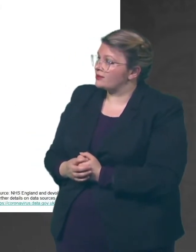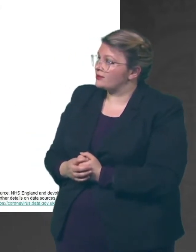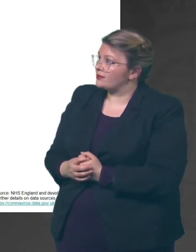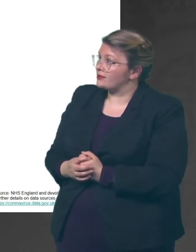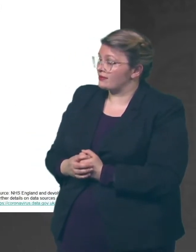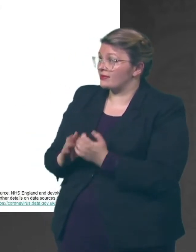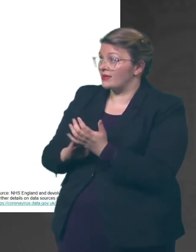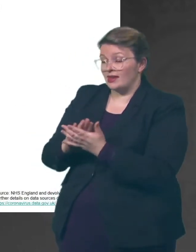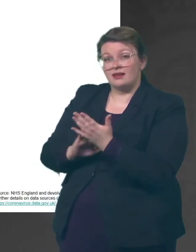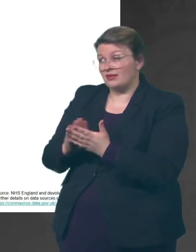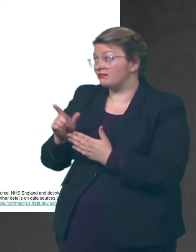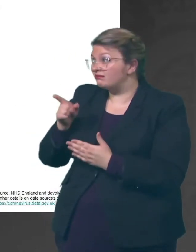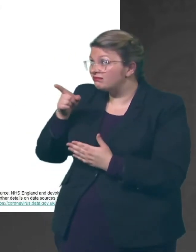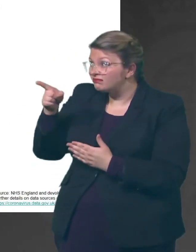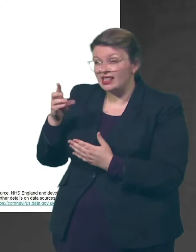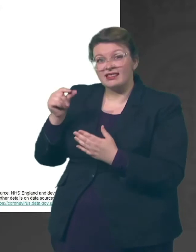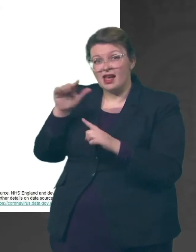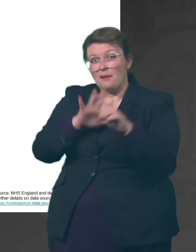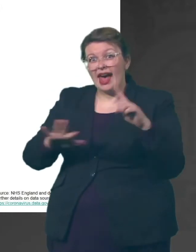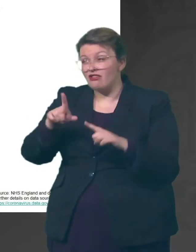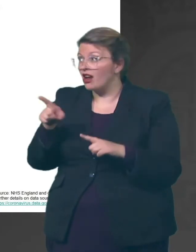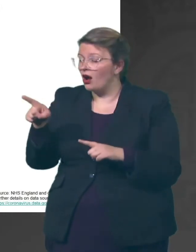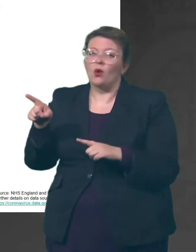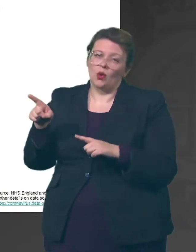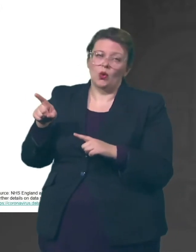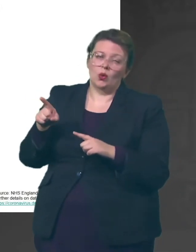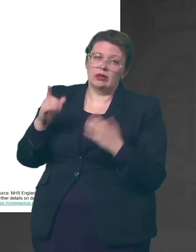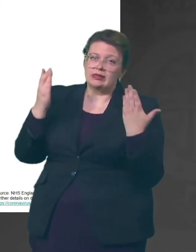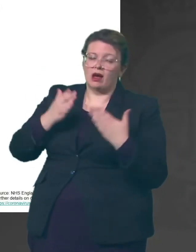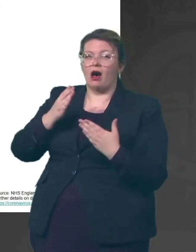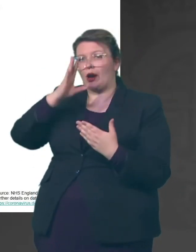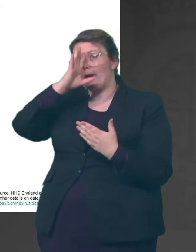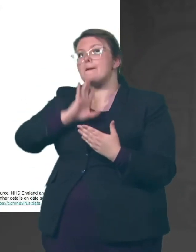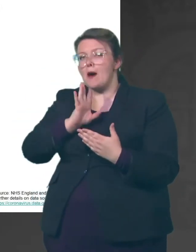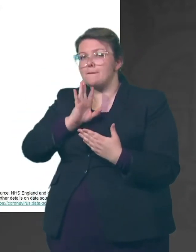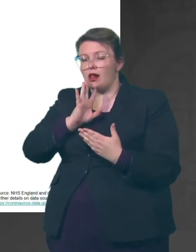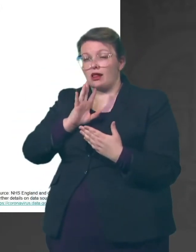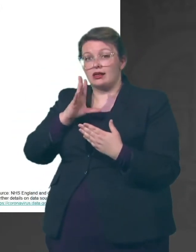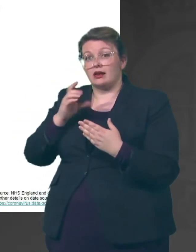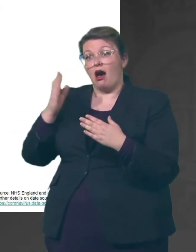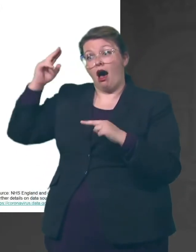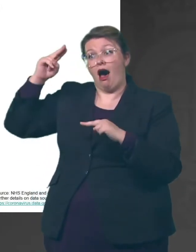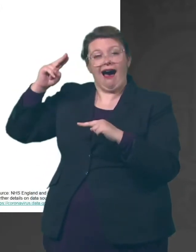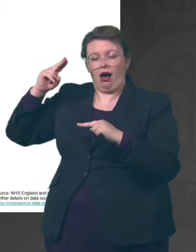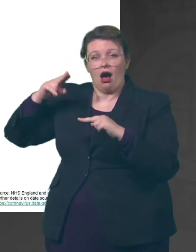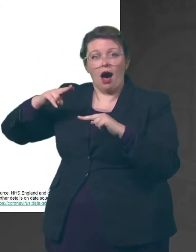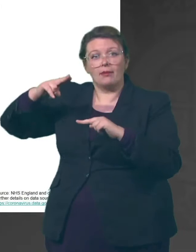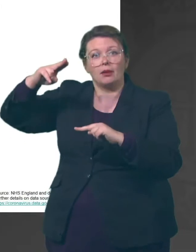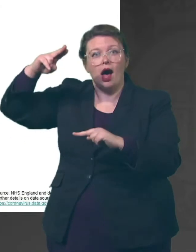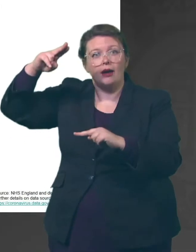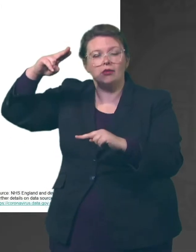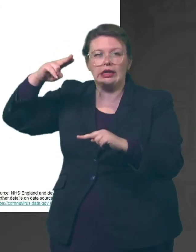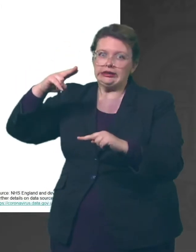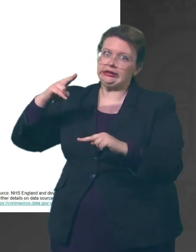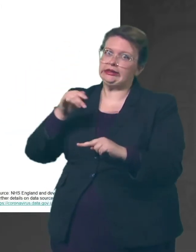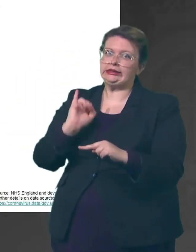changing, albeit slowly, but in the wrong direction. This is not a good sign and